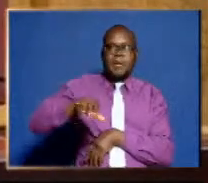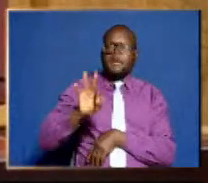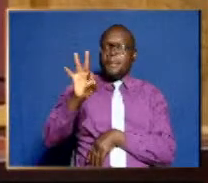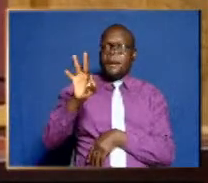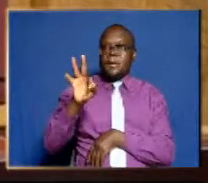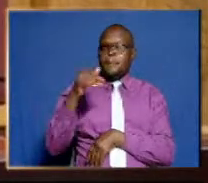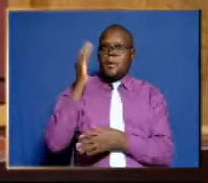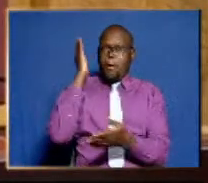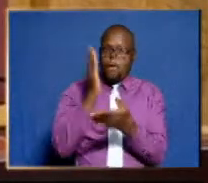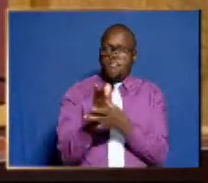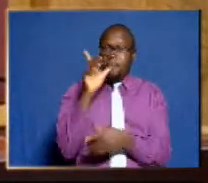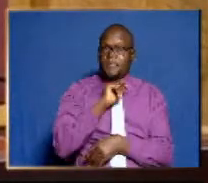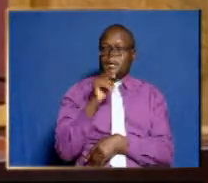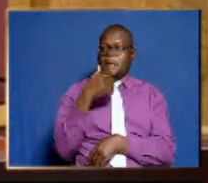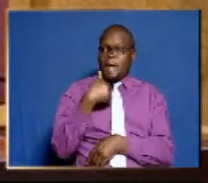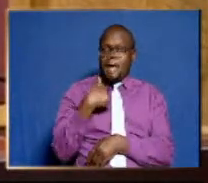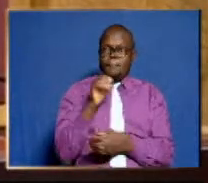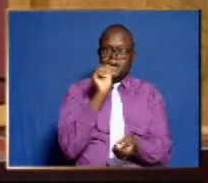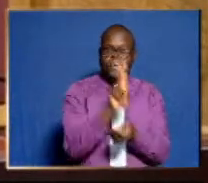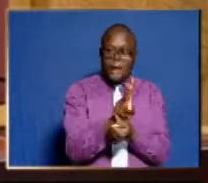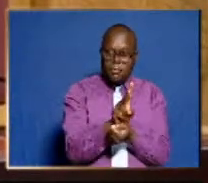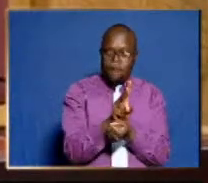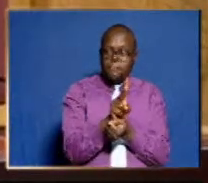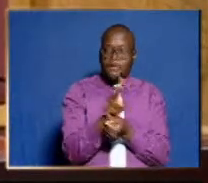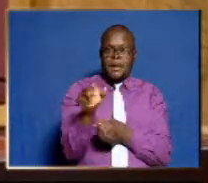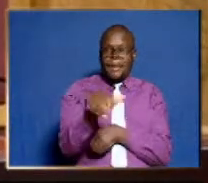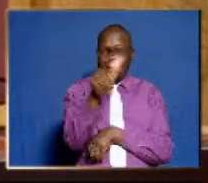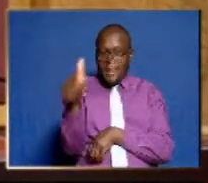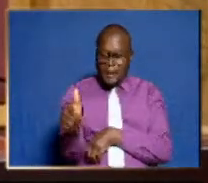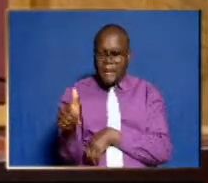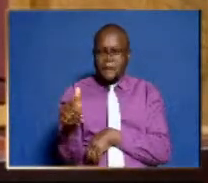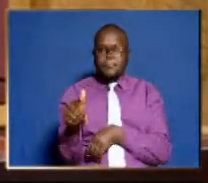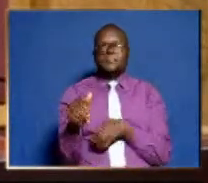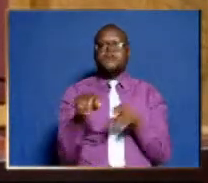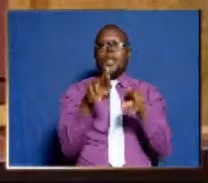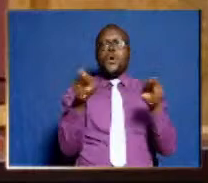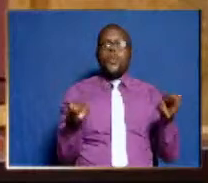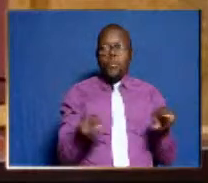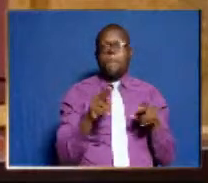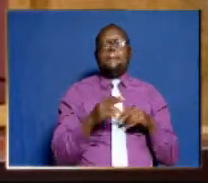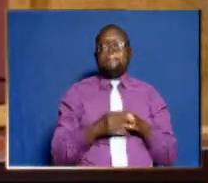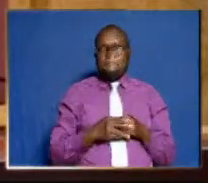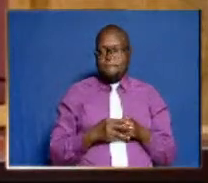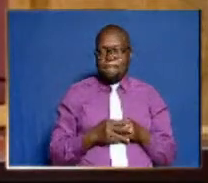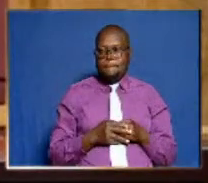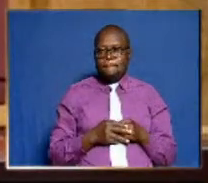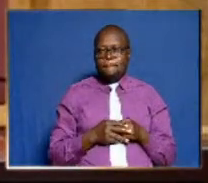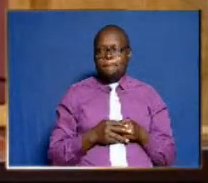have confirmed that there are 12 in the other holding area.